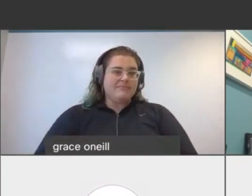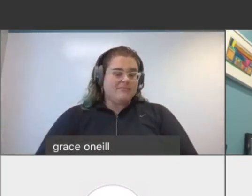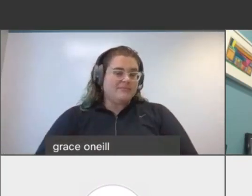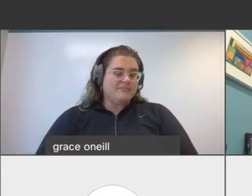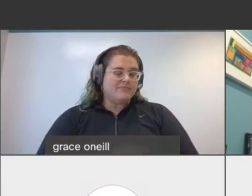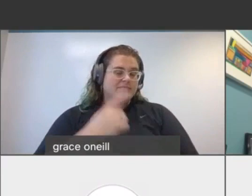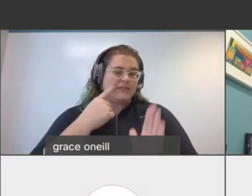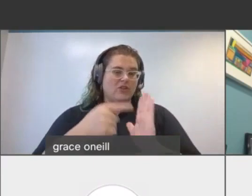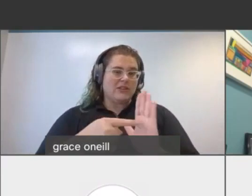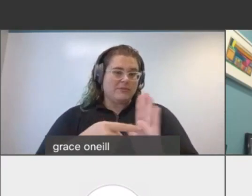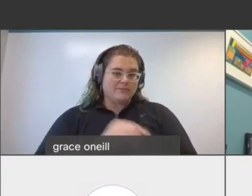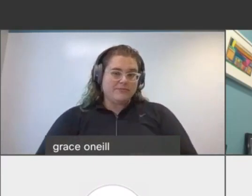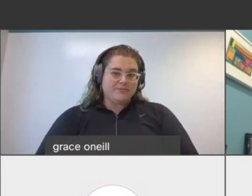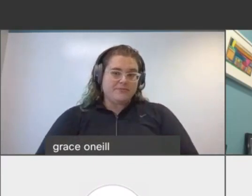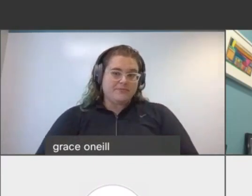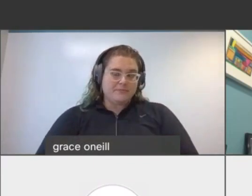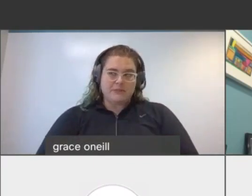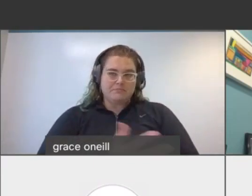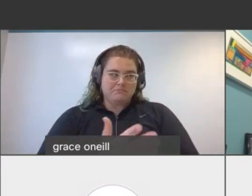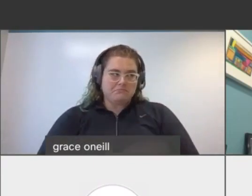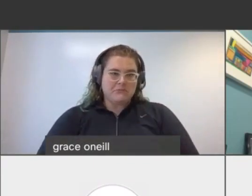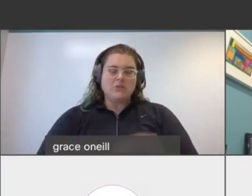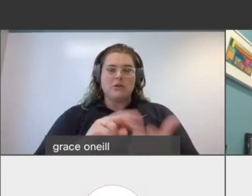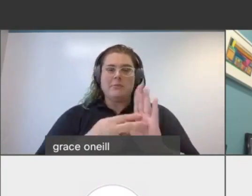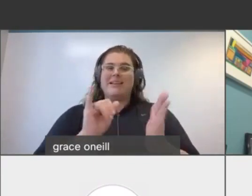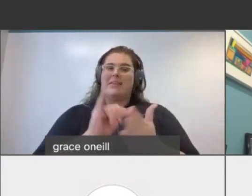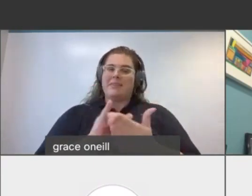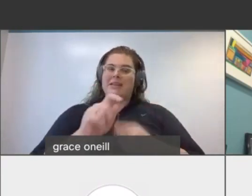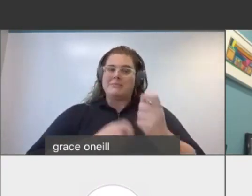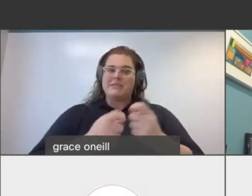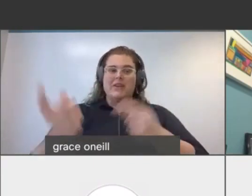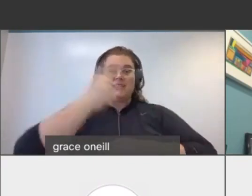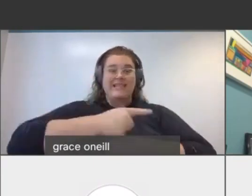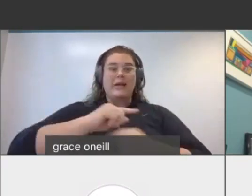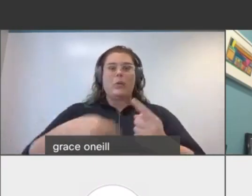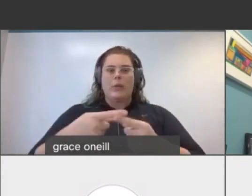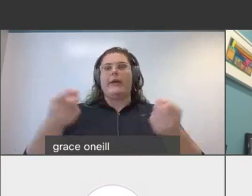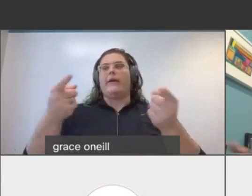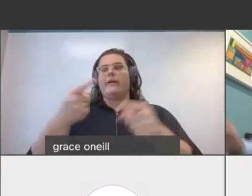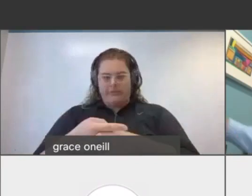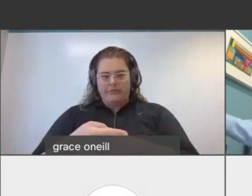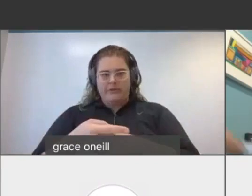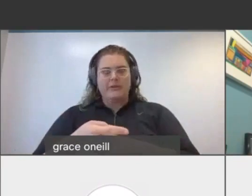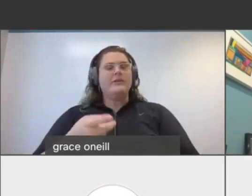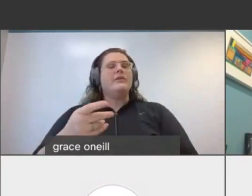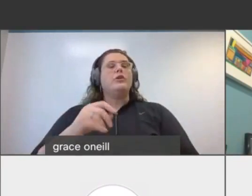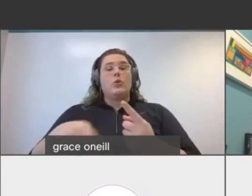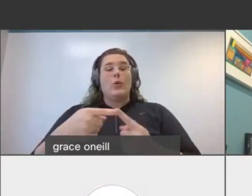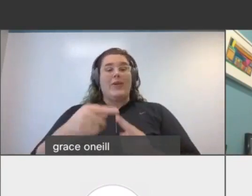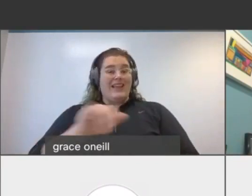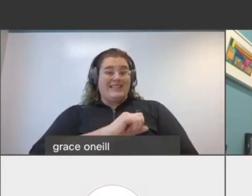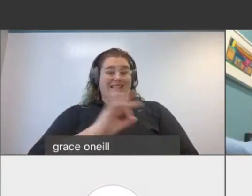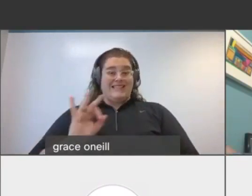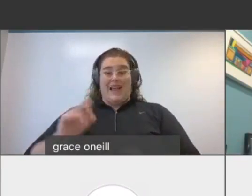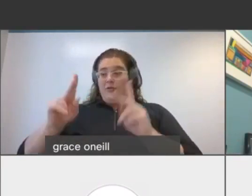if right, I mean it's the date that the staff person going to the